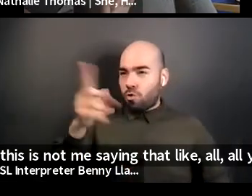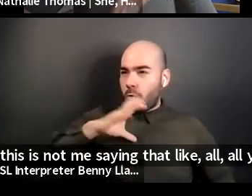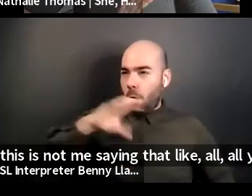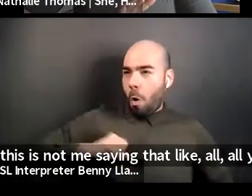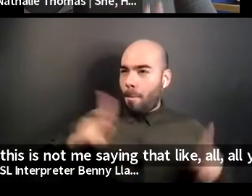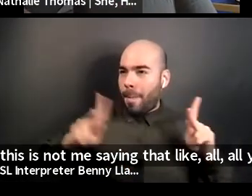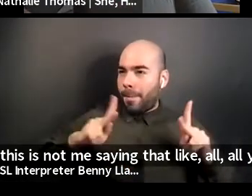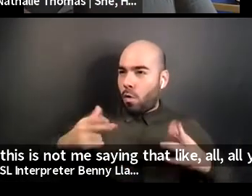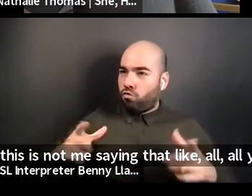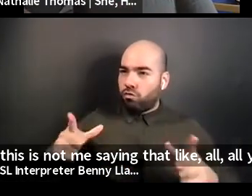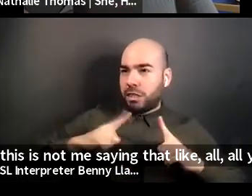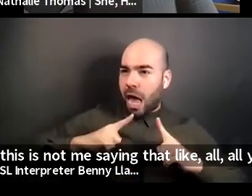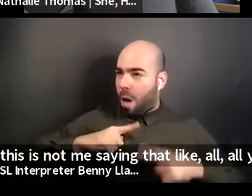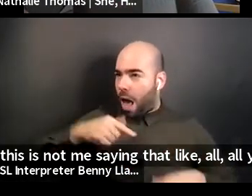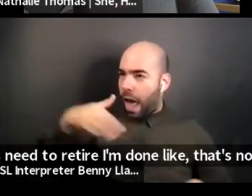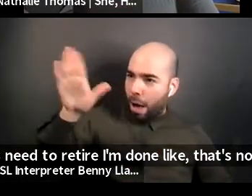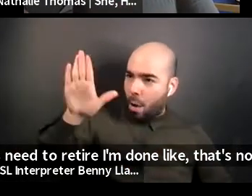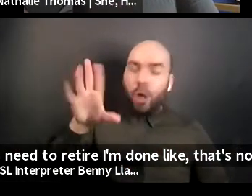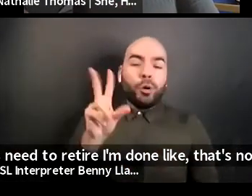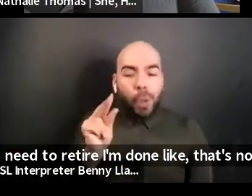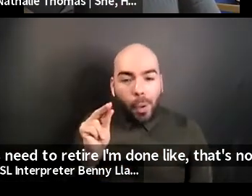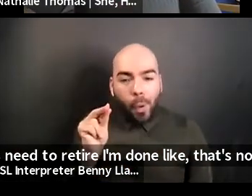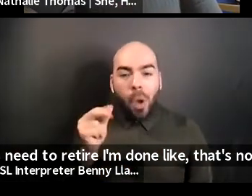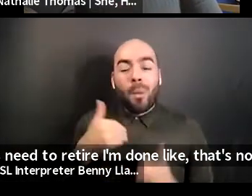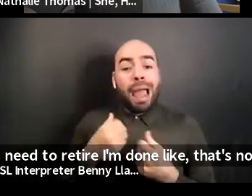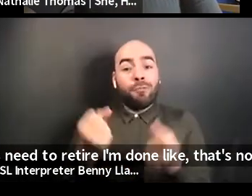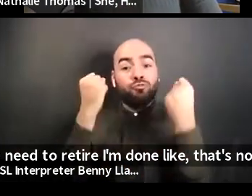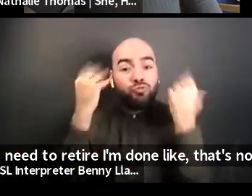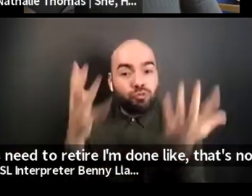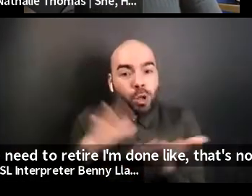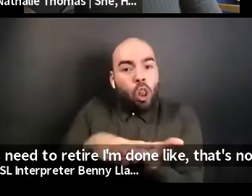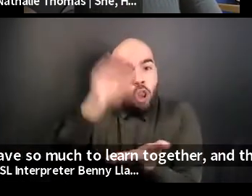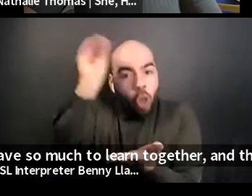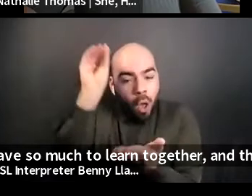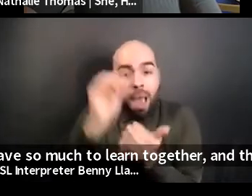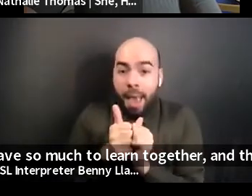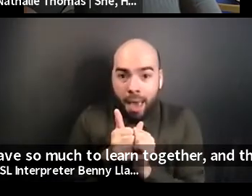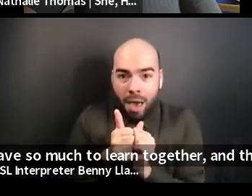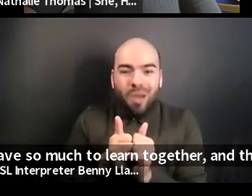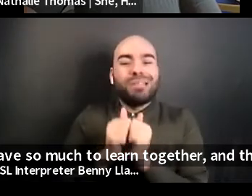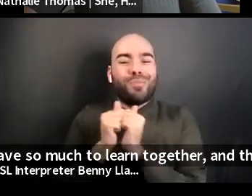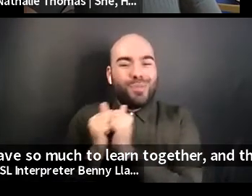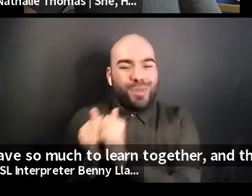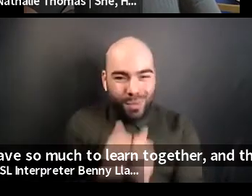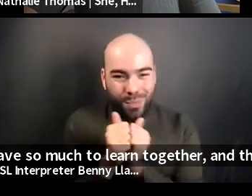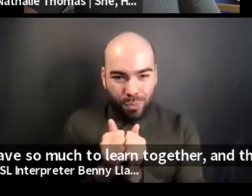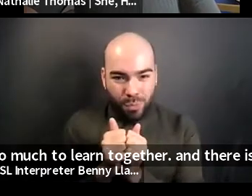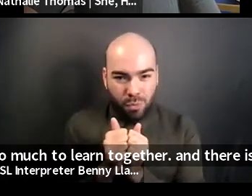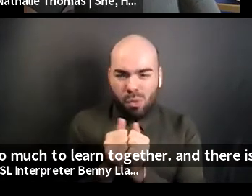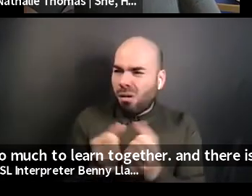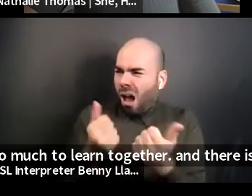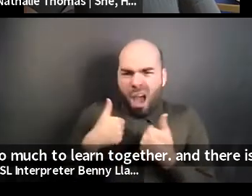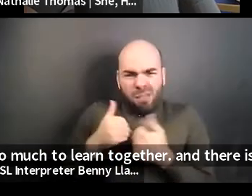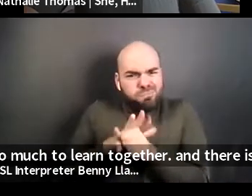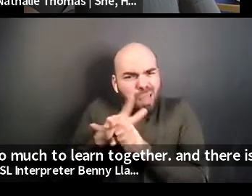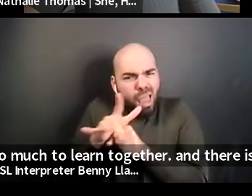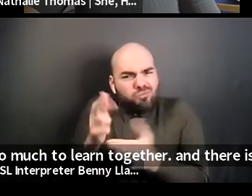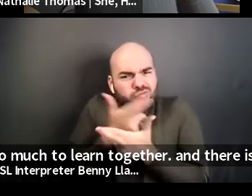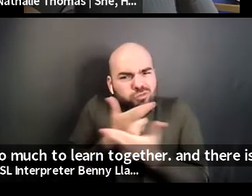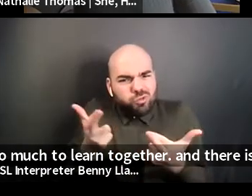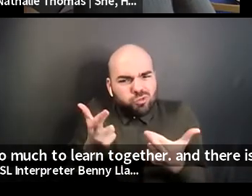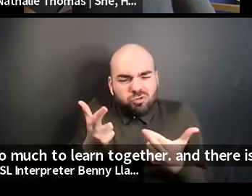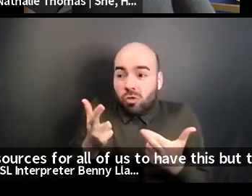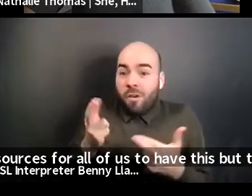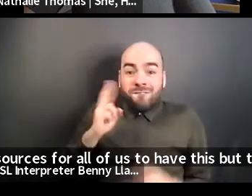Like that's not it. We have so much to learn together, and there is enough resources for all of us to have these positions